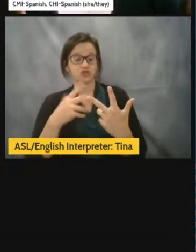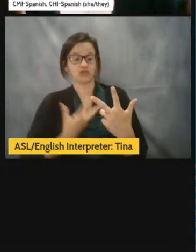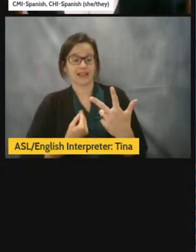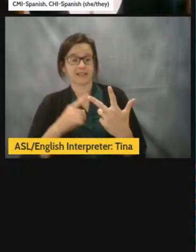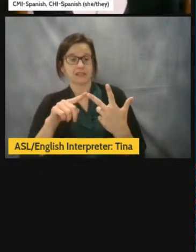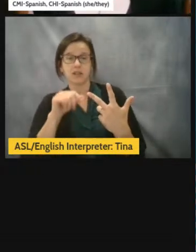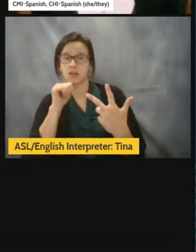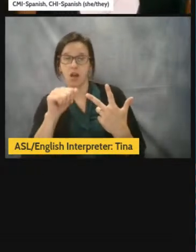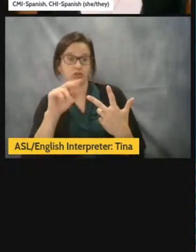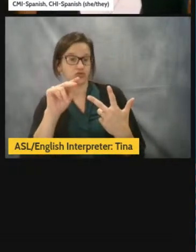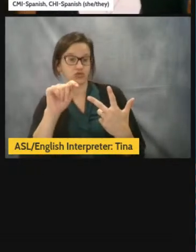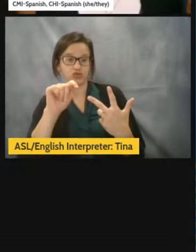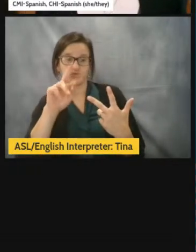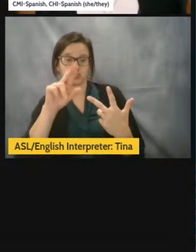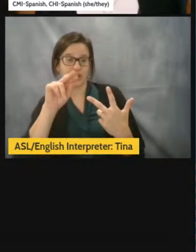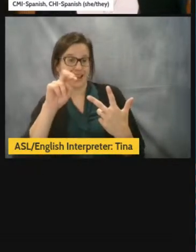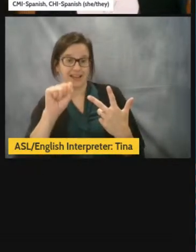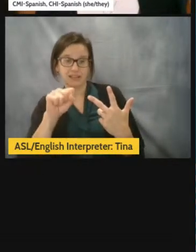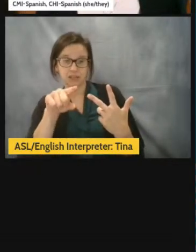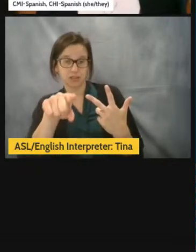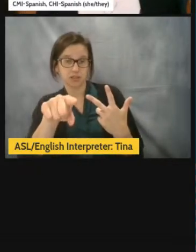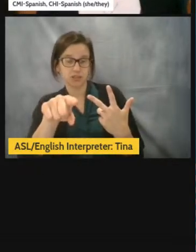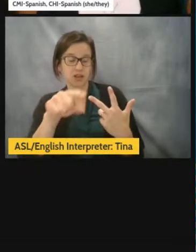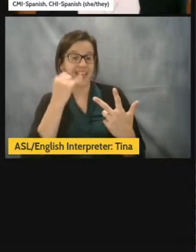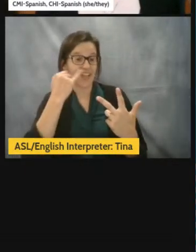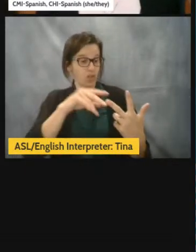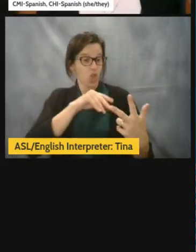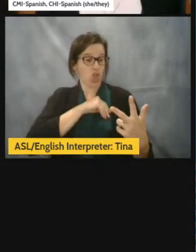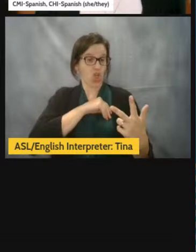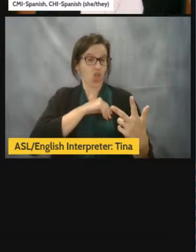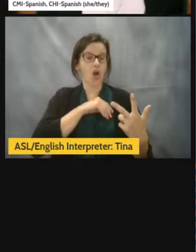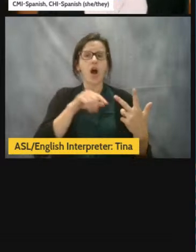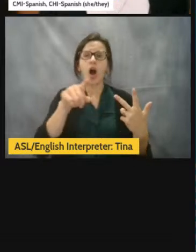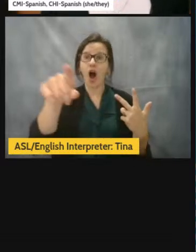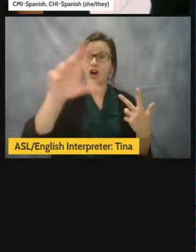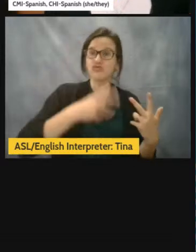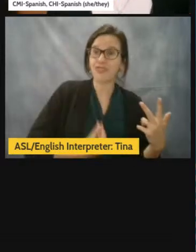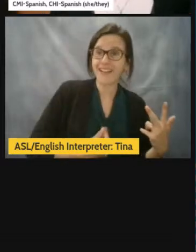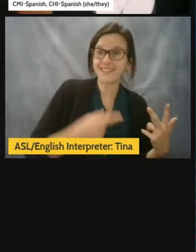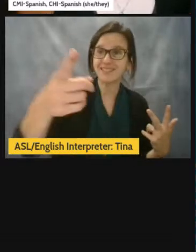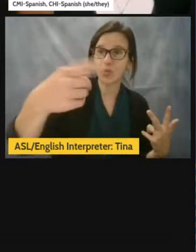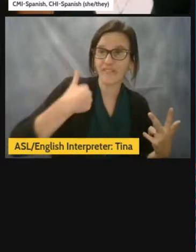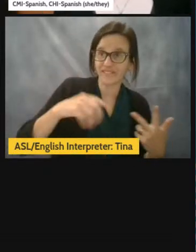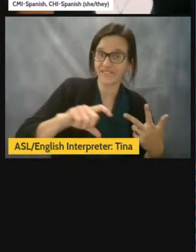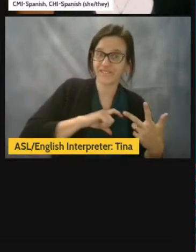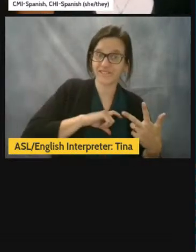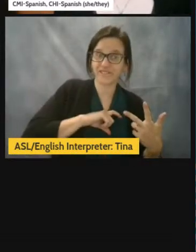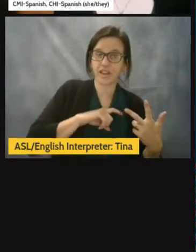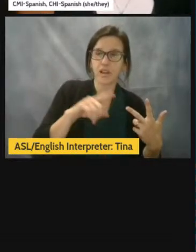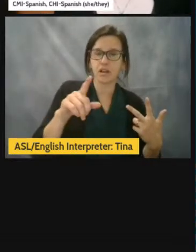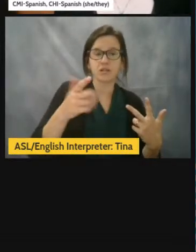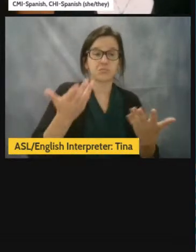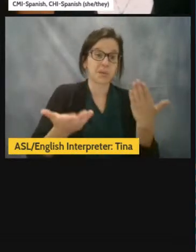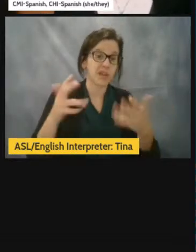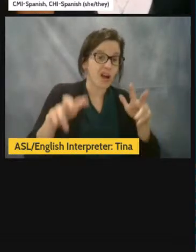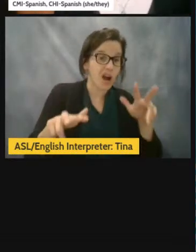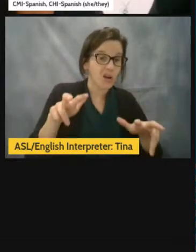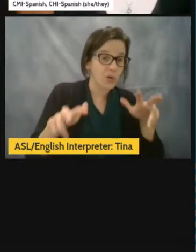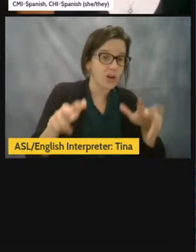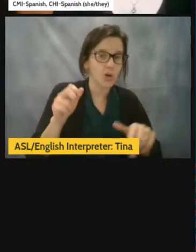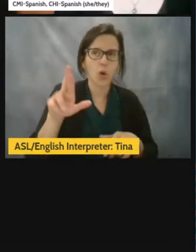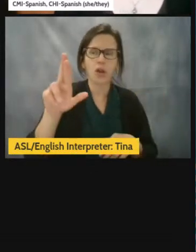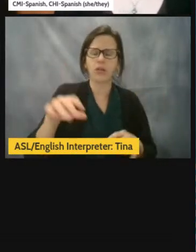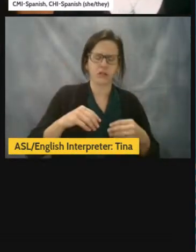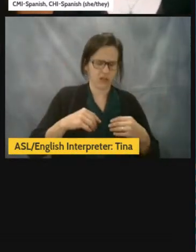and think, oh, you must be trans because you're wearing a trans flag, which could be awkward, or that person